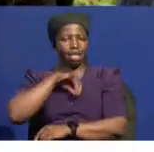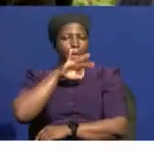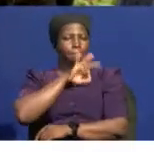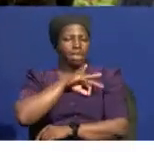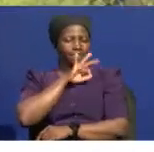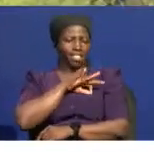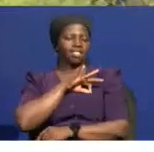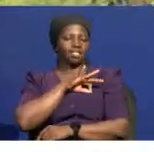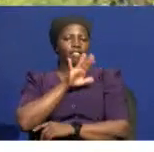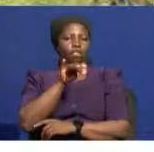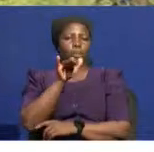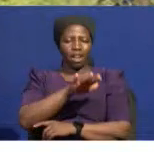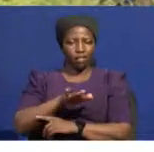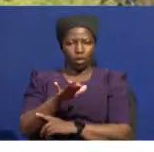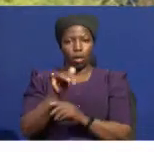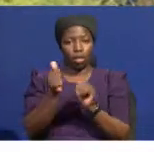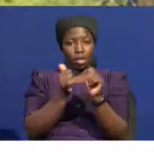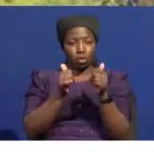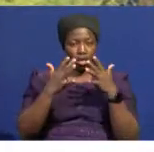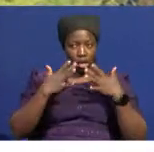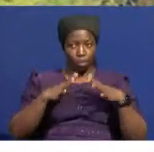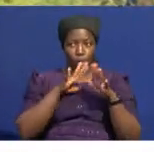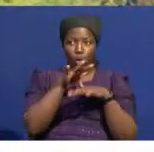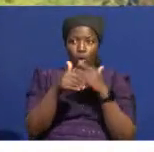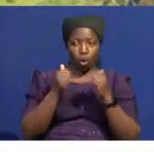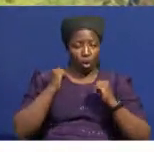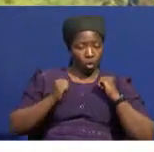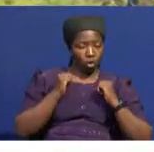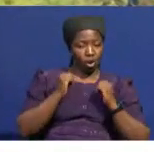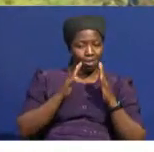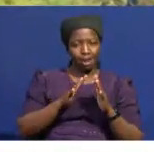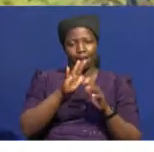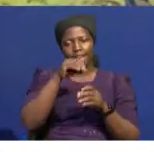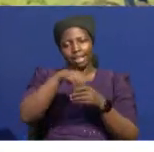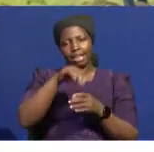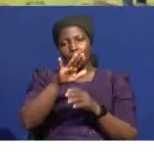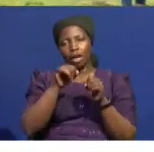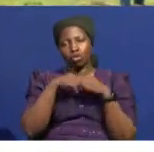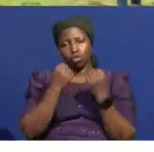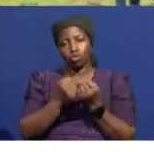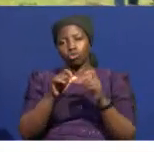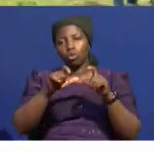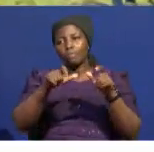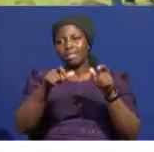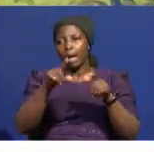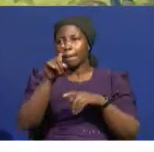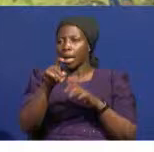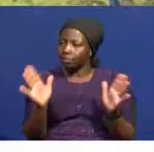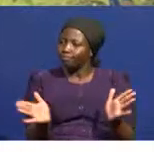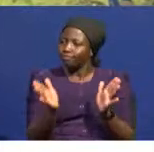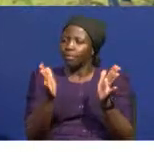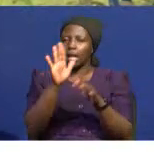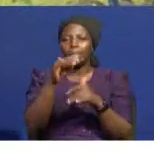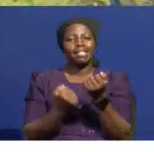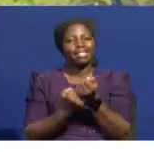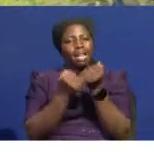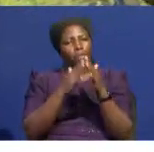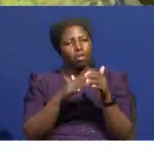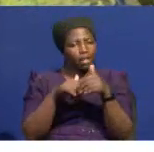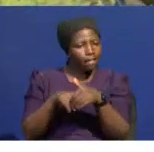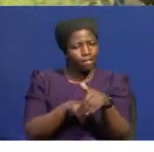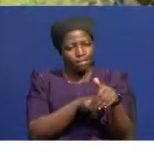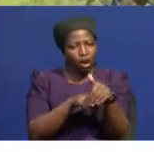as sports people. All the athletes in their social media platforms, they have to encourage their fans to follow